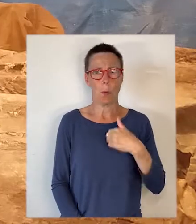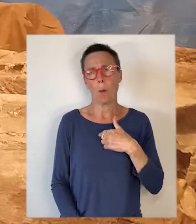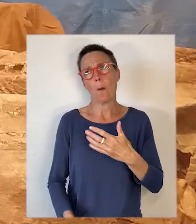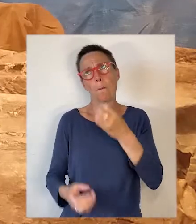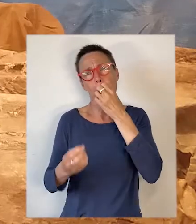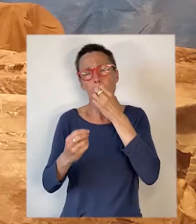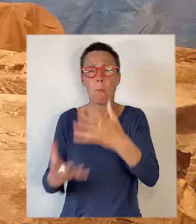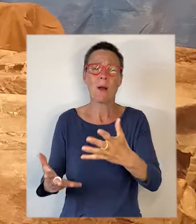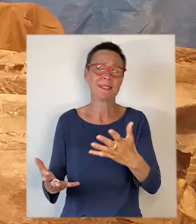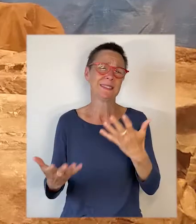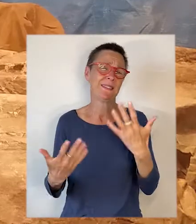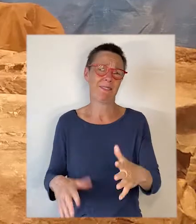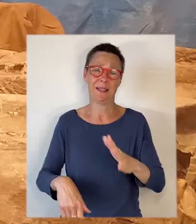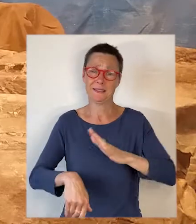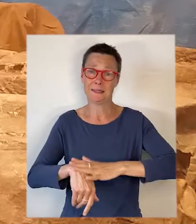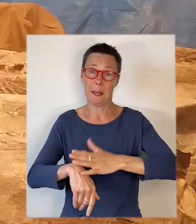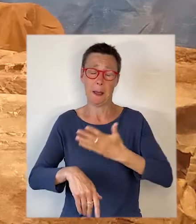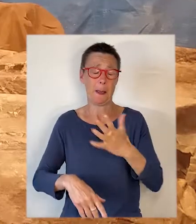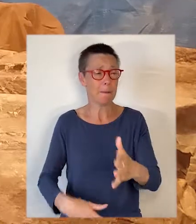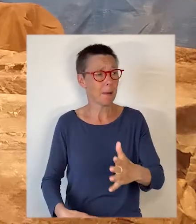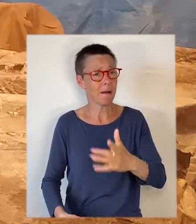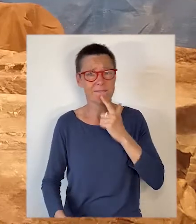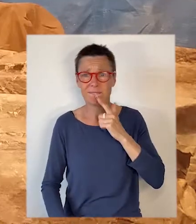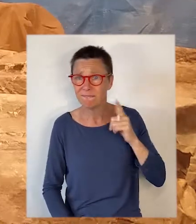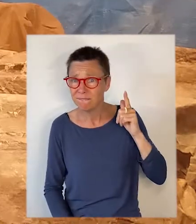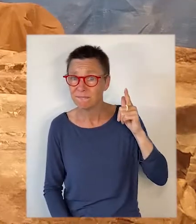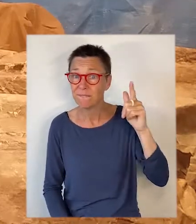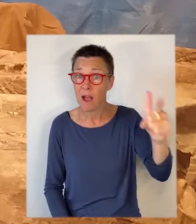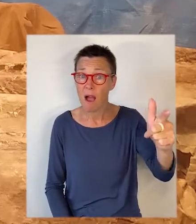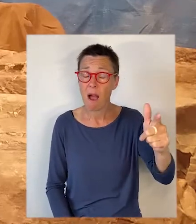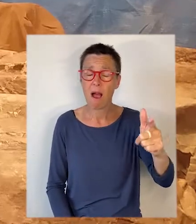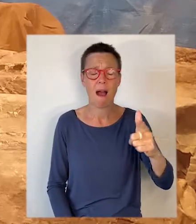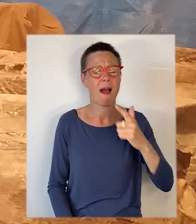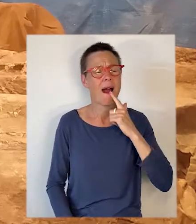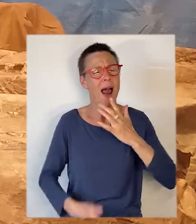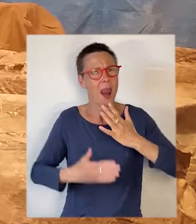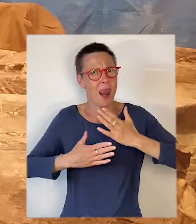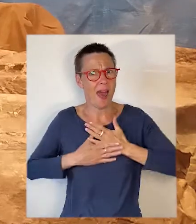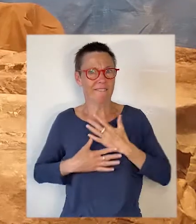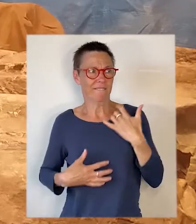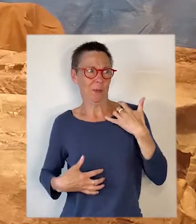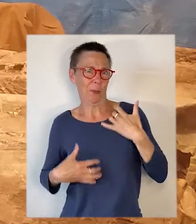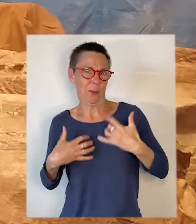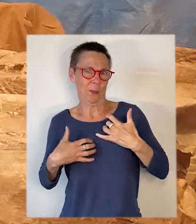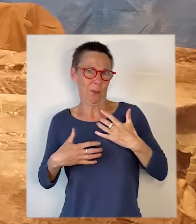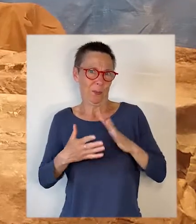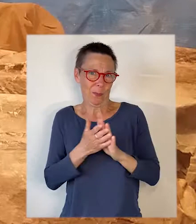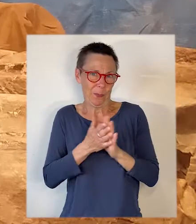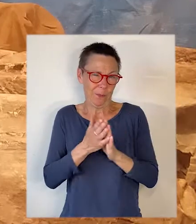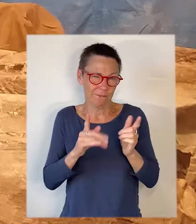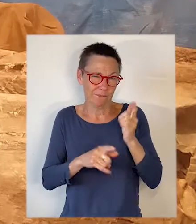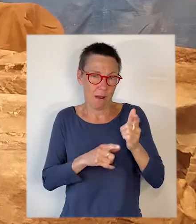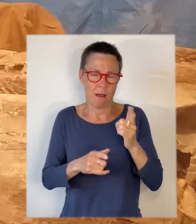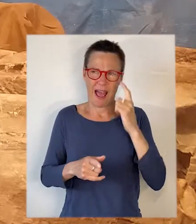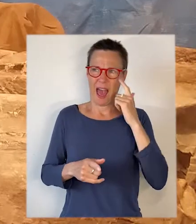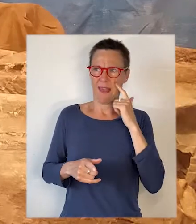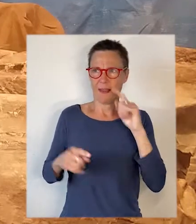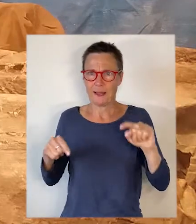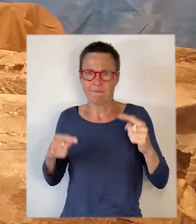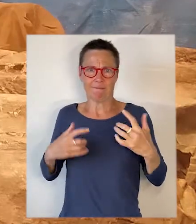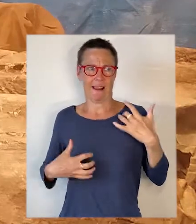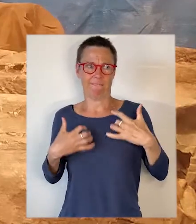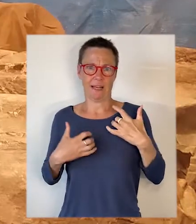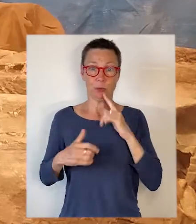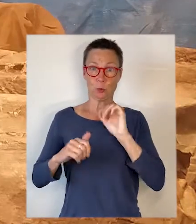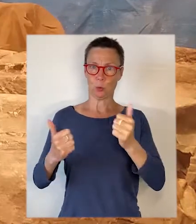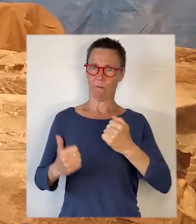was wonderful. Such a journey. I do love adventure. And I think adventure is good for my